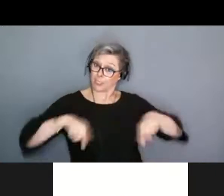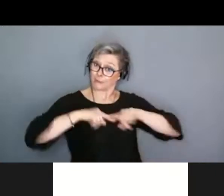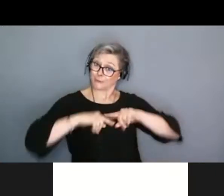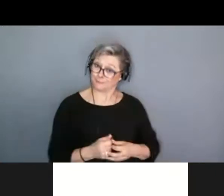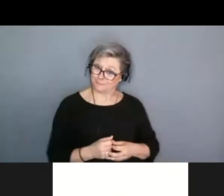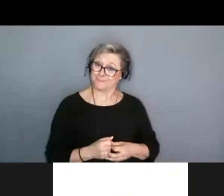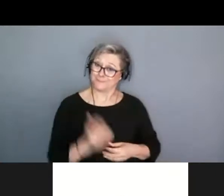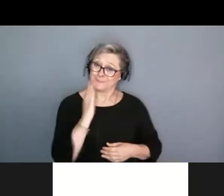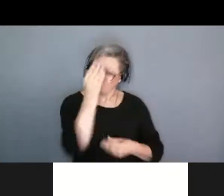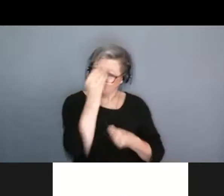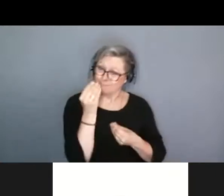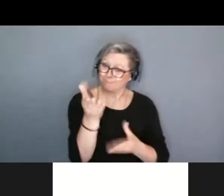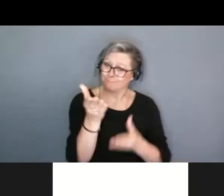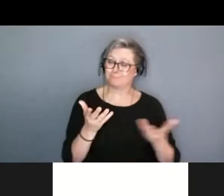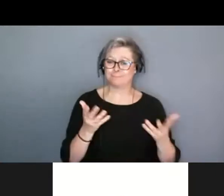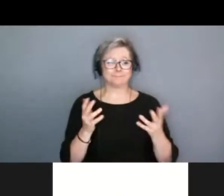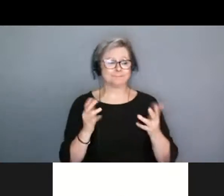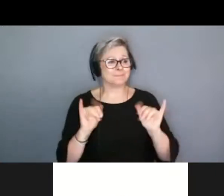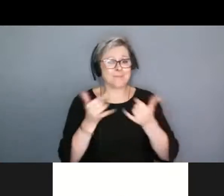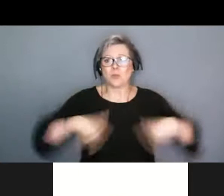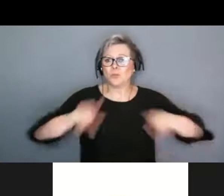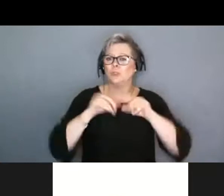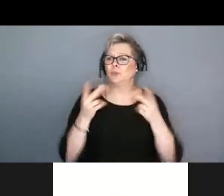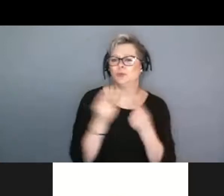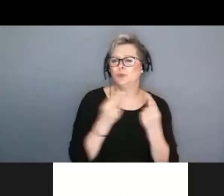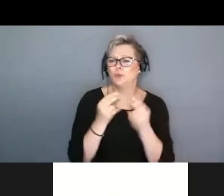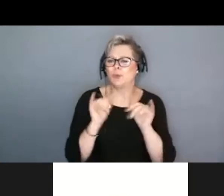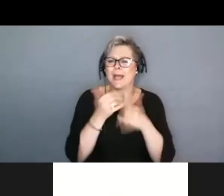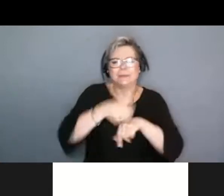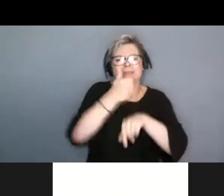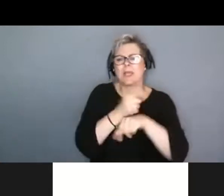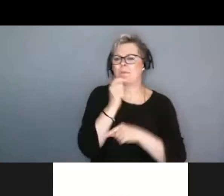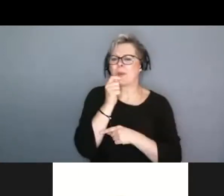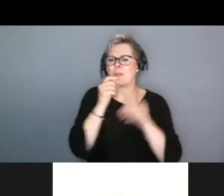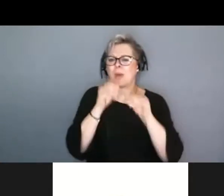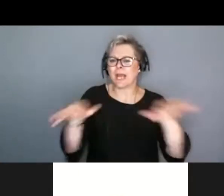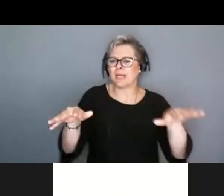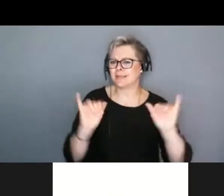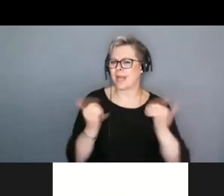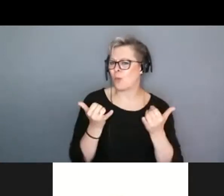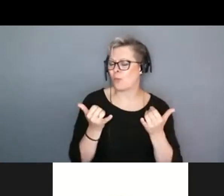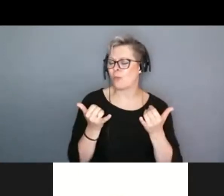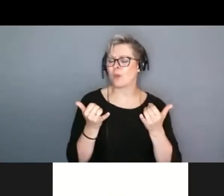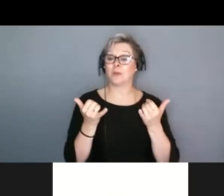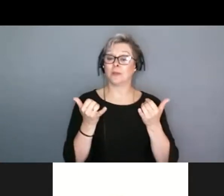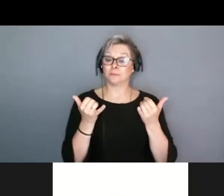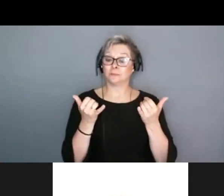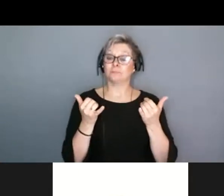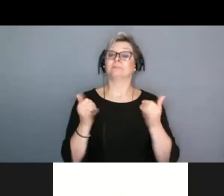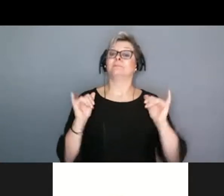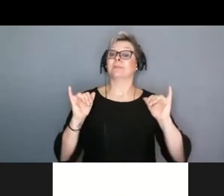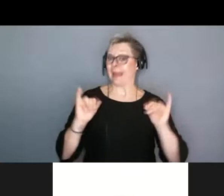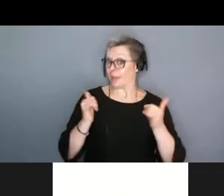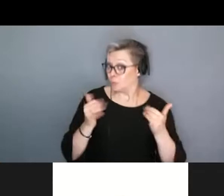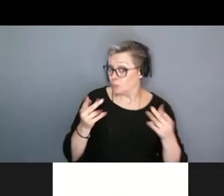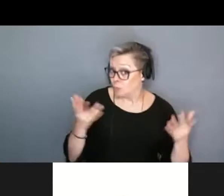some of the pointers that we used when we created the podcast. You can get in touch with us, send us an email.